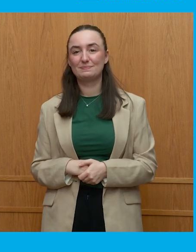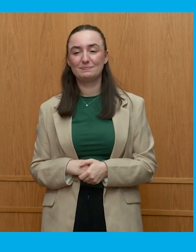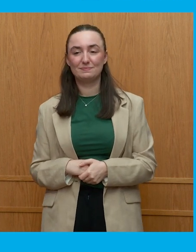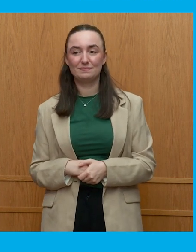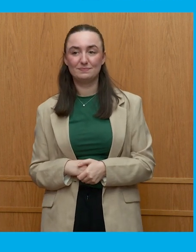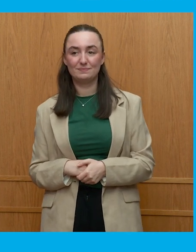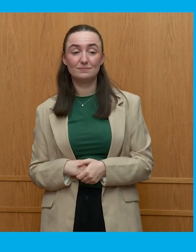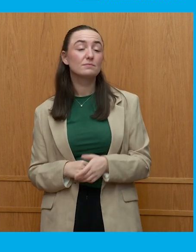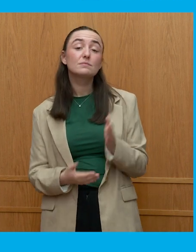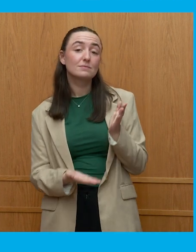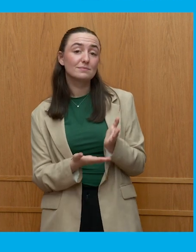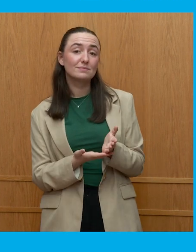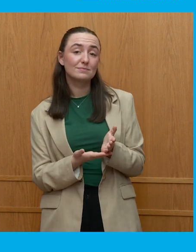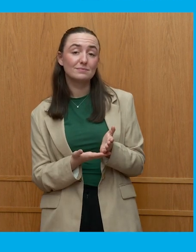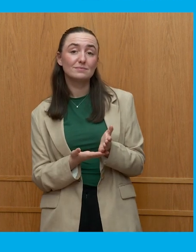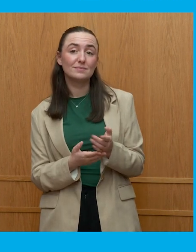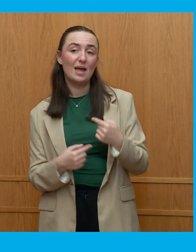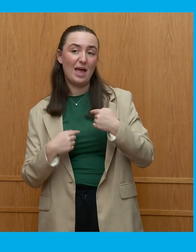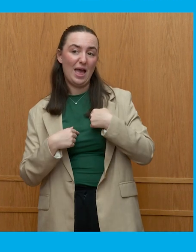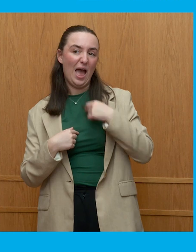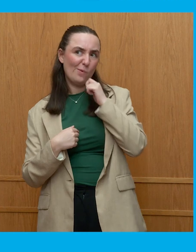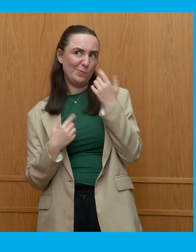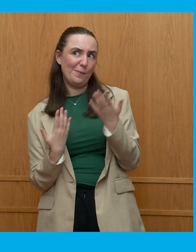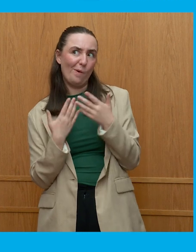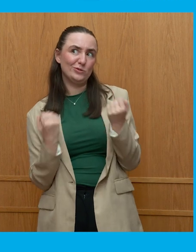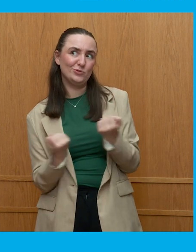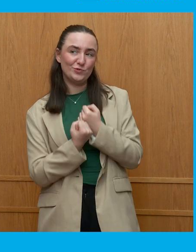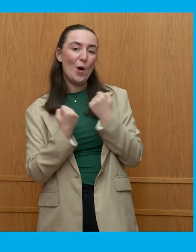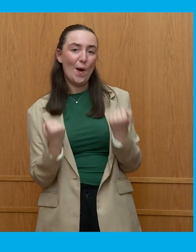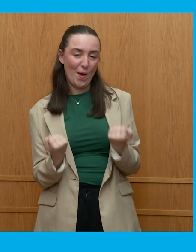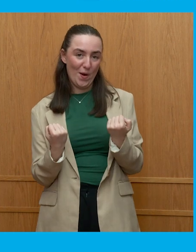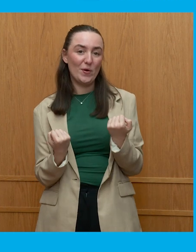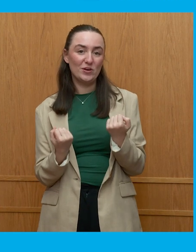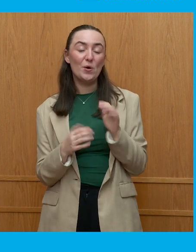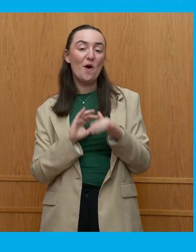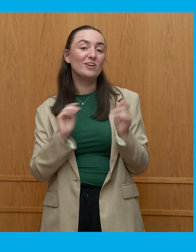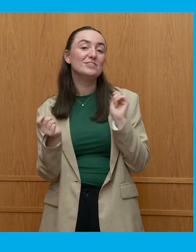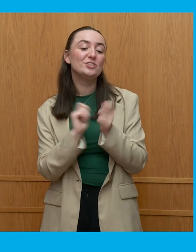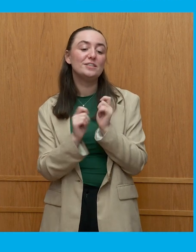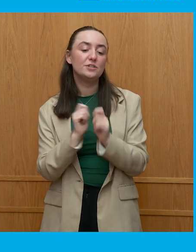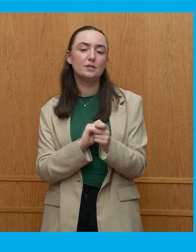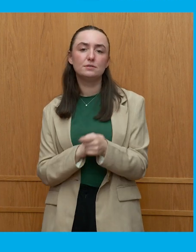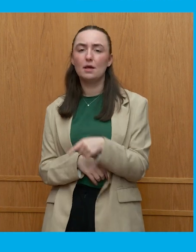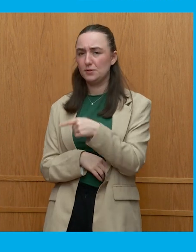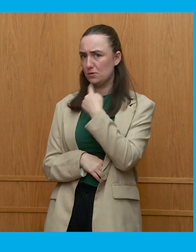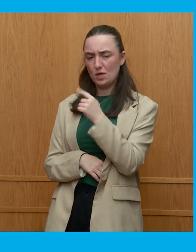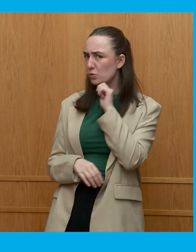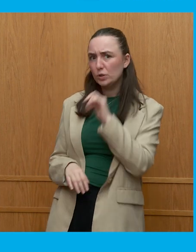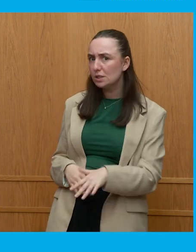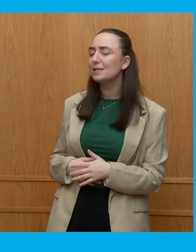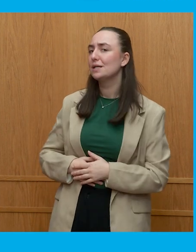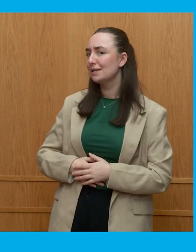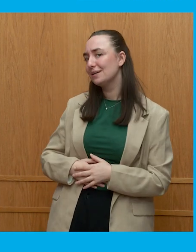Factual, but I would have gone a lot stronger about things, the quality of those changes that have been made. You said you wouldn't. Yeah, exactly. And you got there